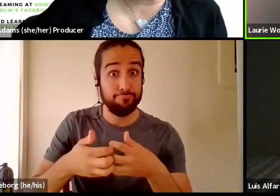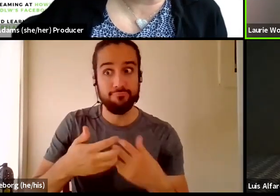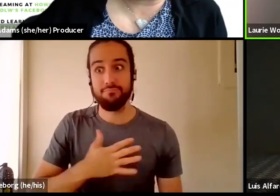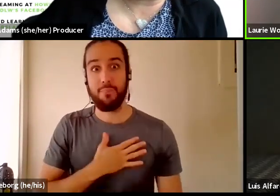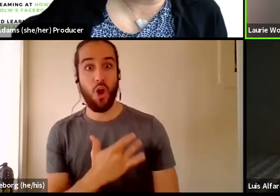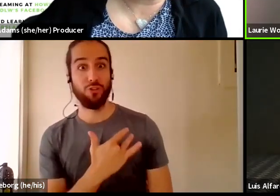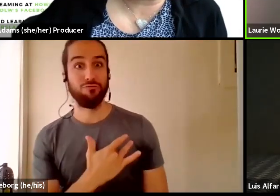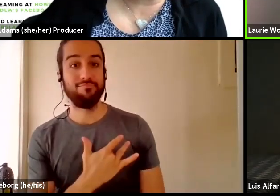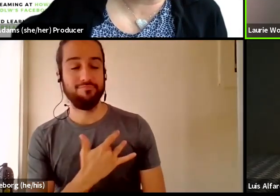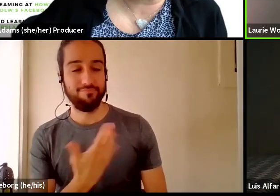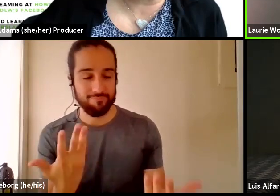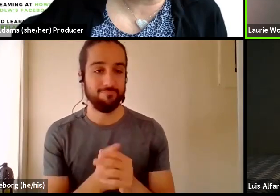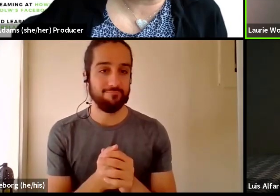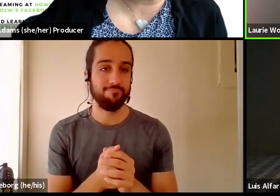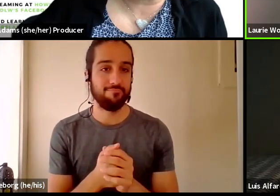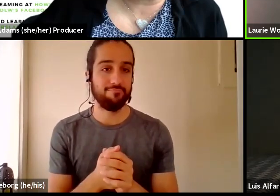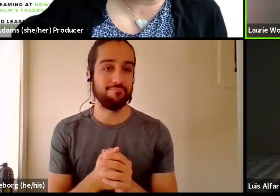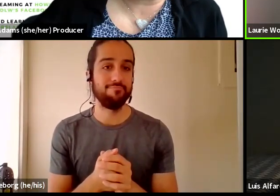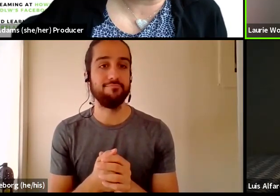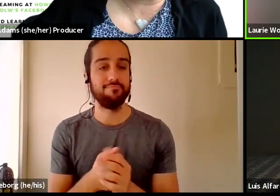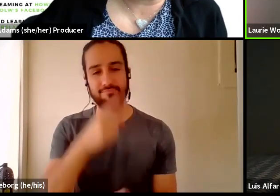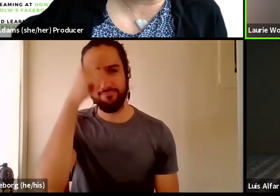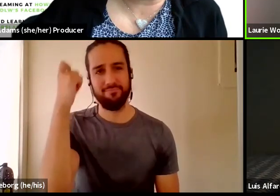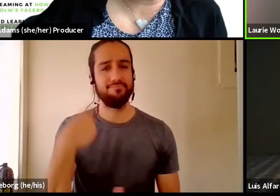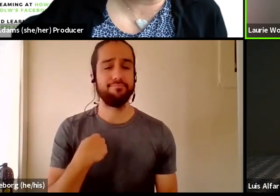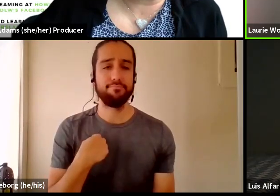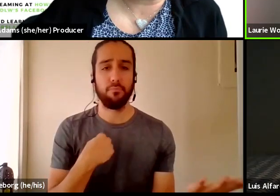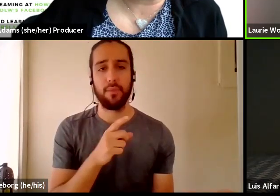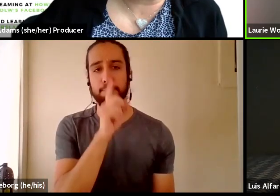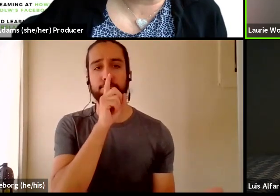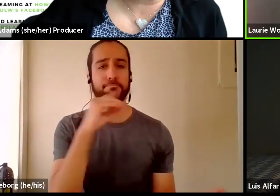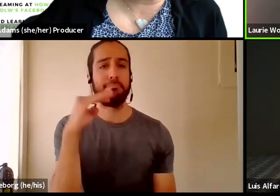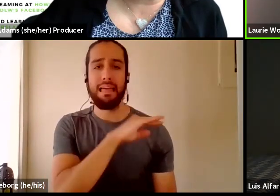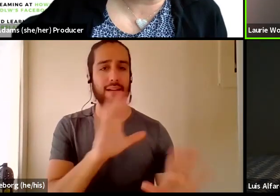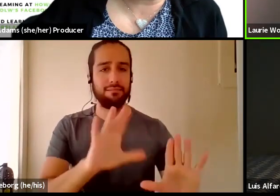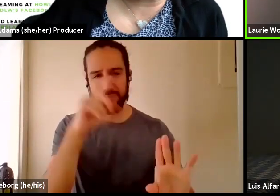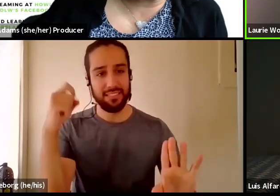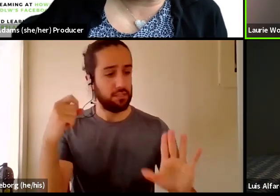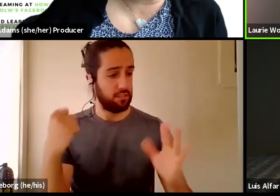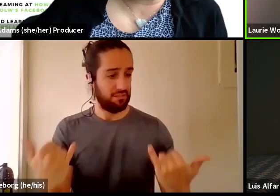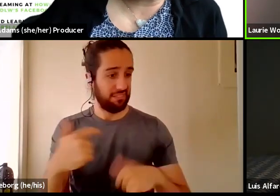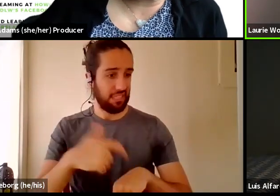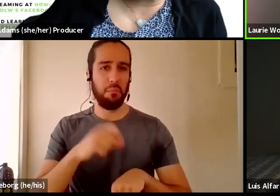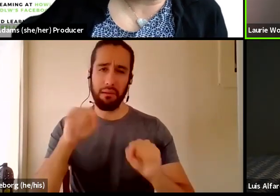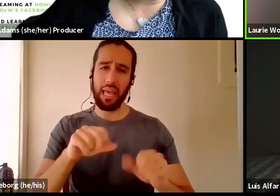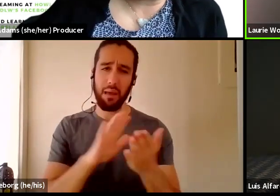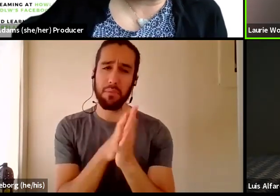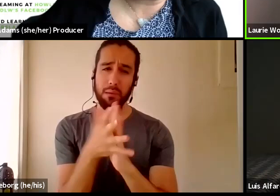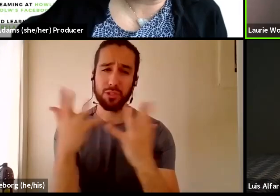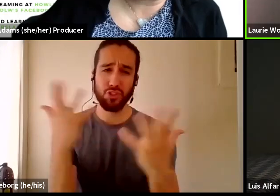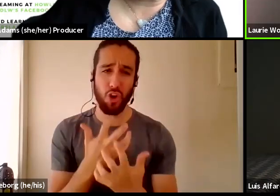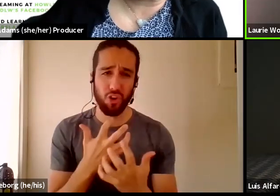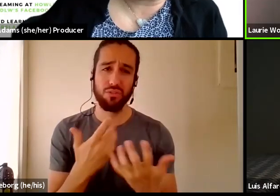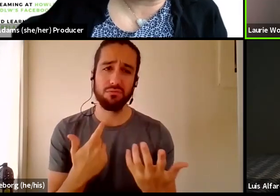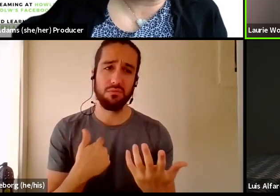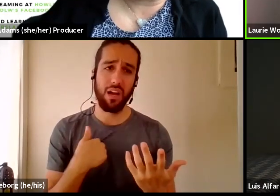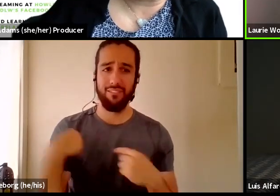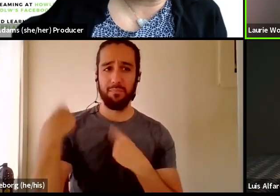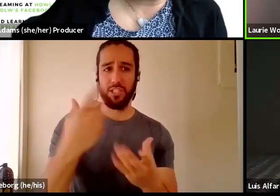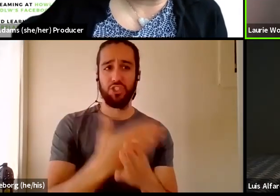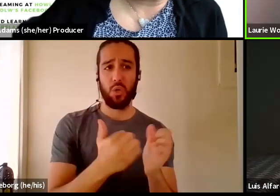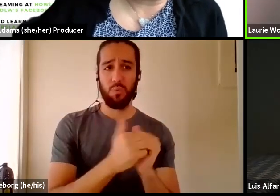Because you know, I'm not gonna lie, it can get really dark. And I think the last several weeks, I've shared this with Luis, have